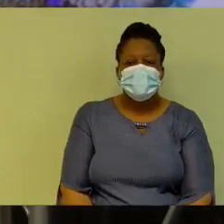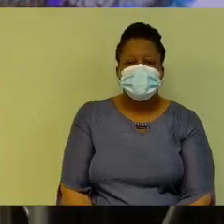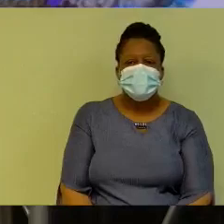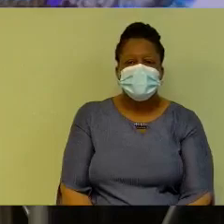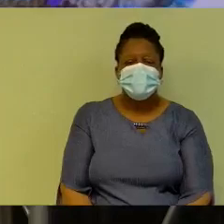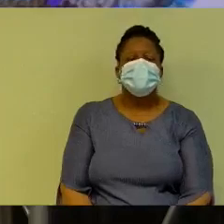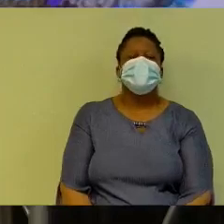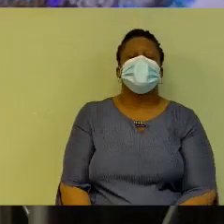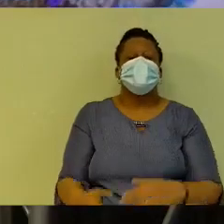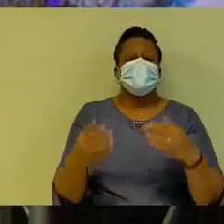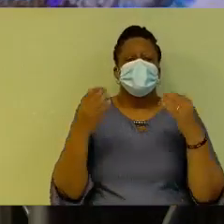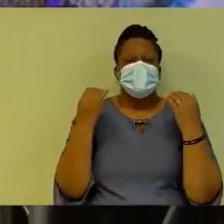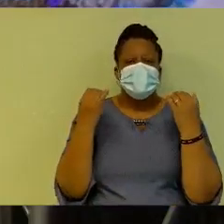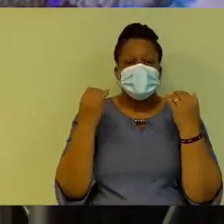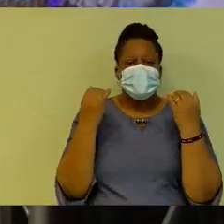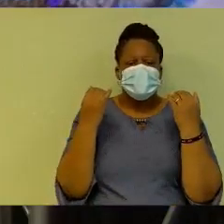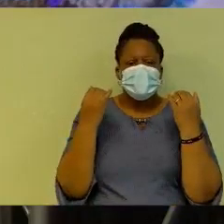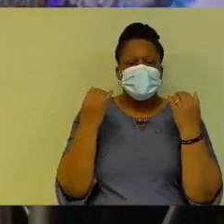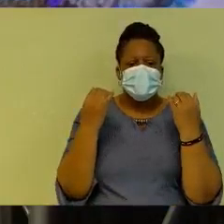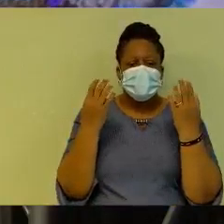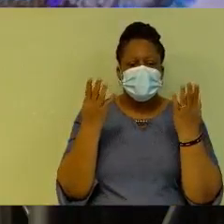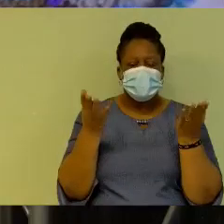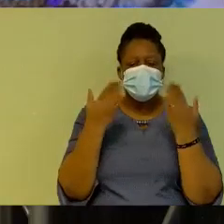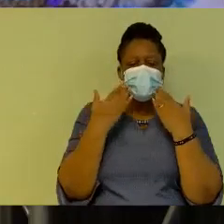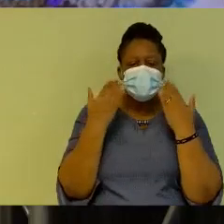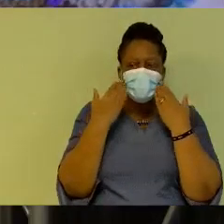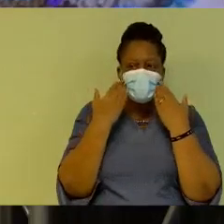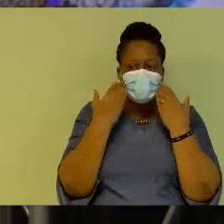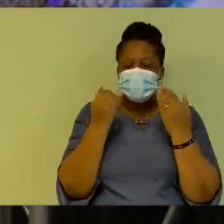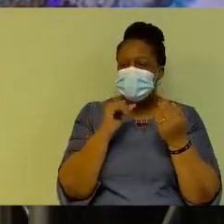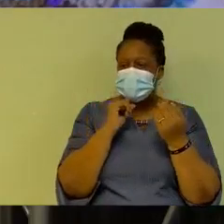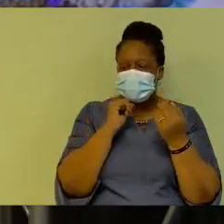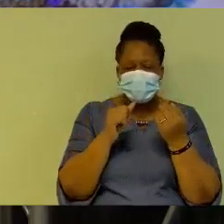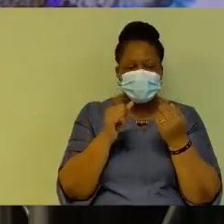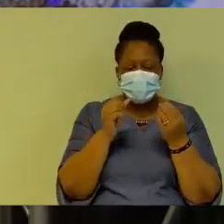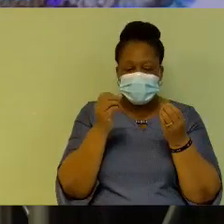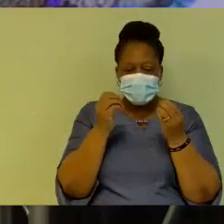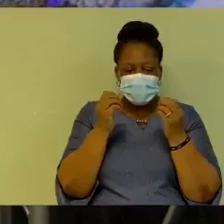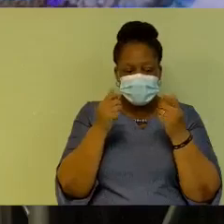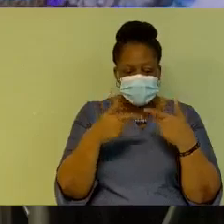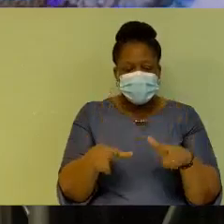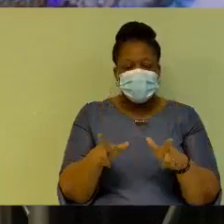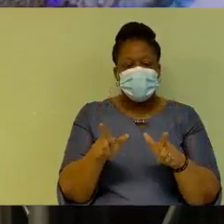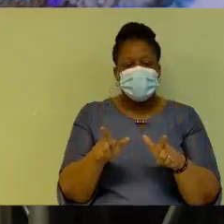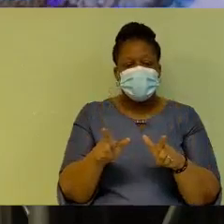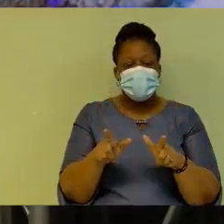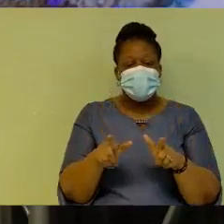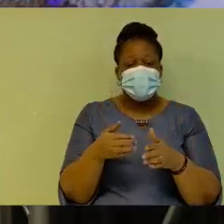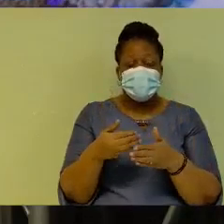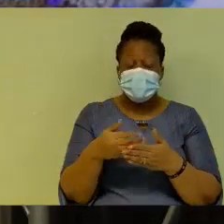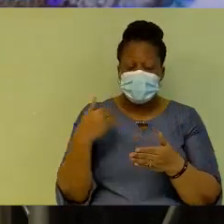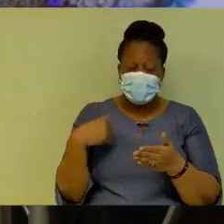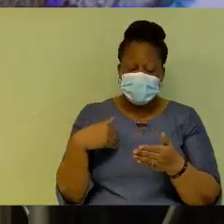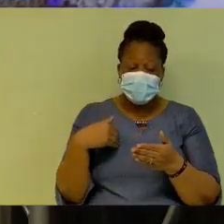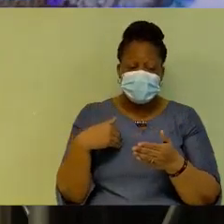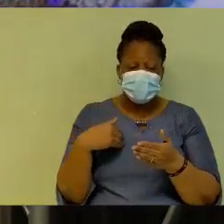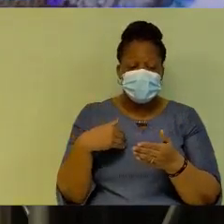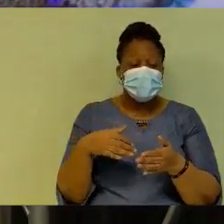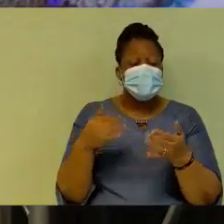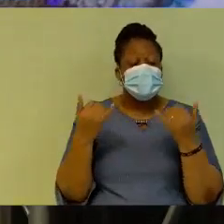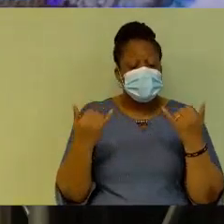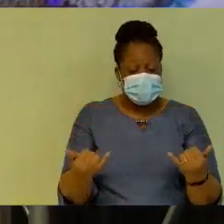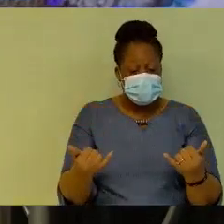Act. Now, the World Health Organization, and indeed our own chief medical officer, have recommended